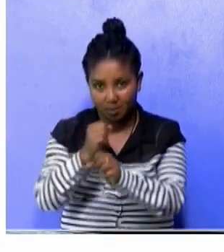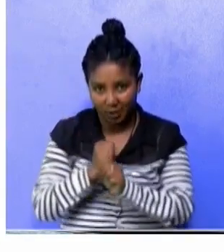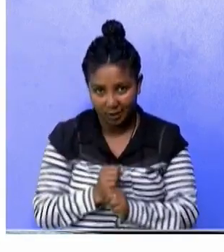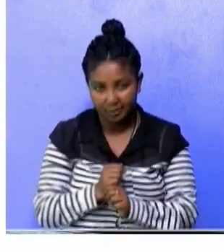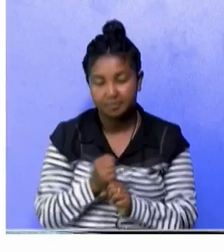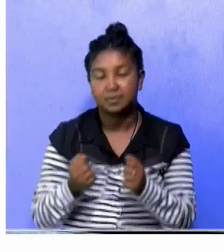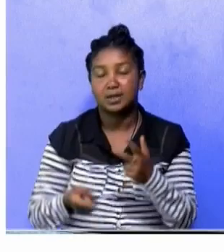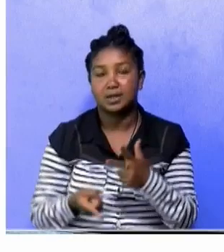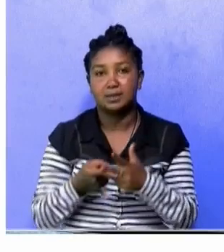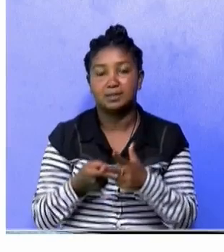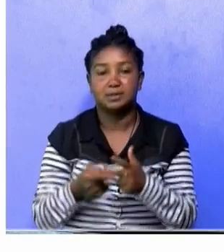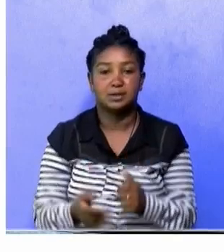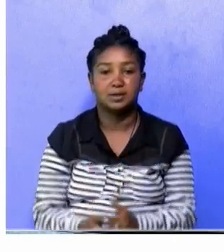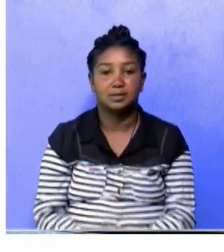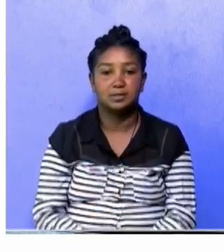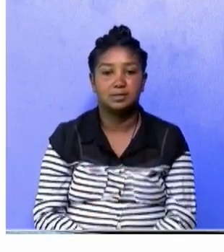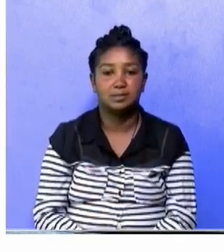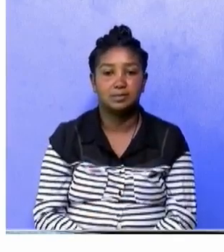Number three,